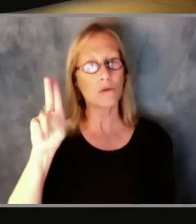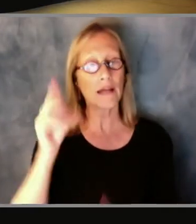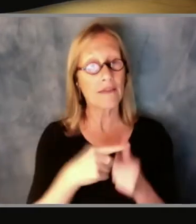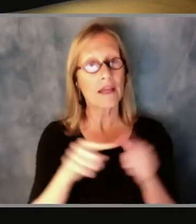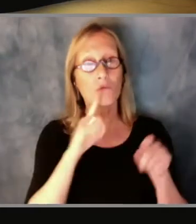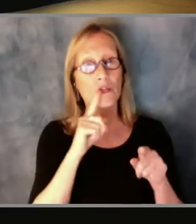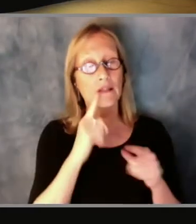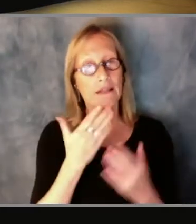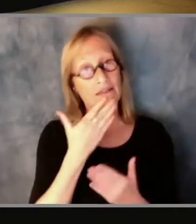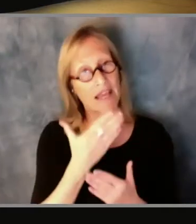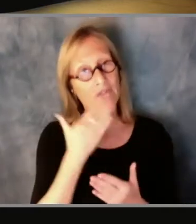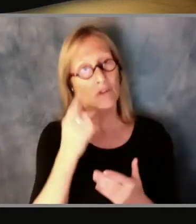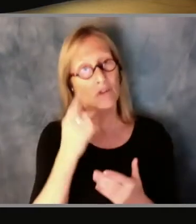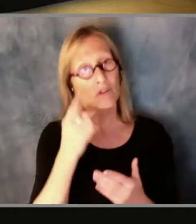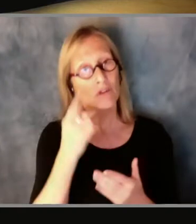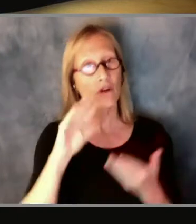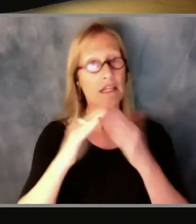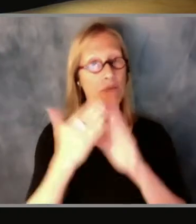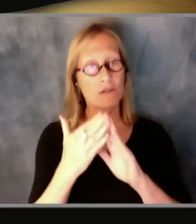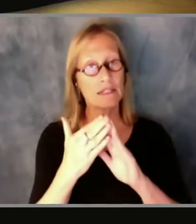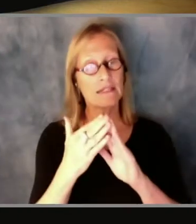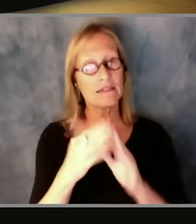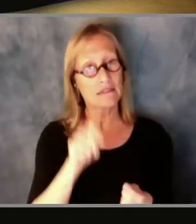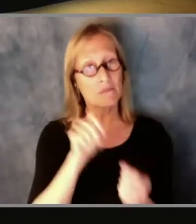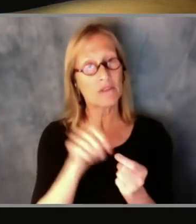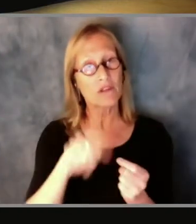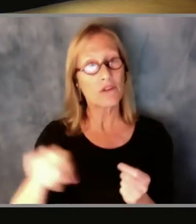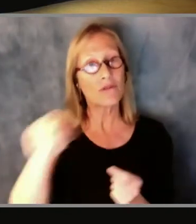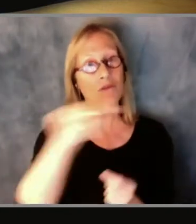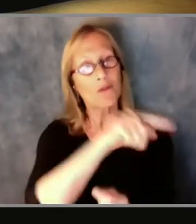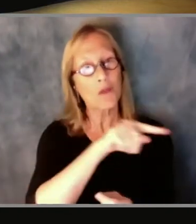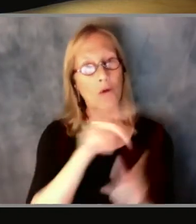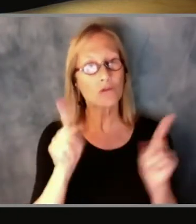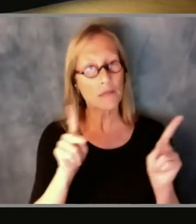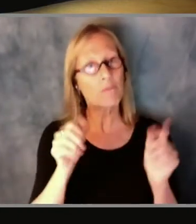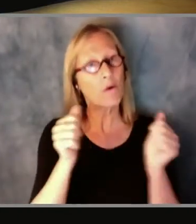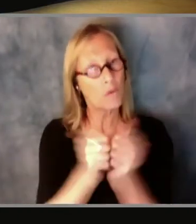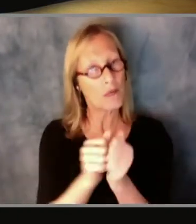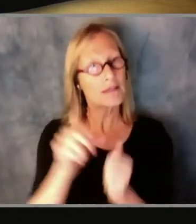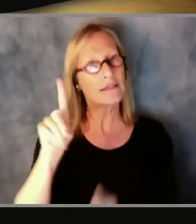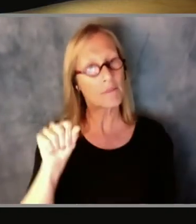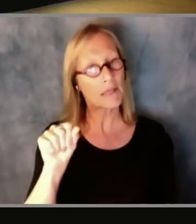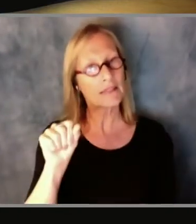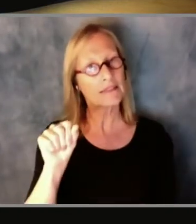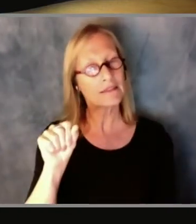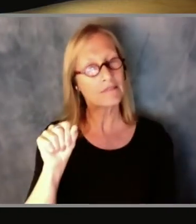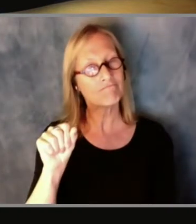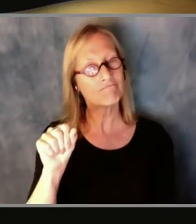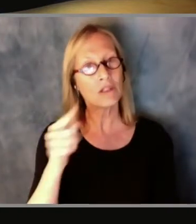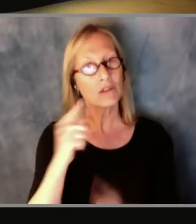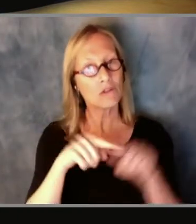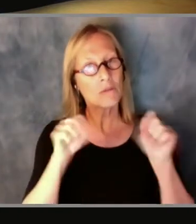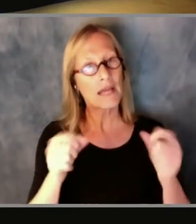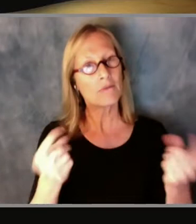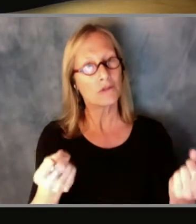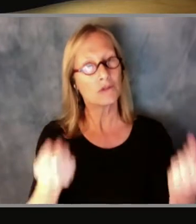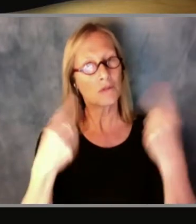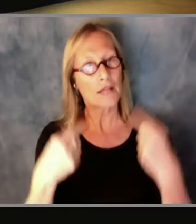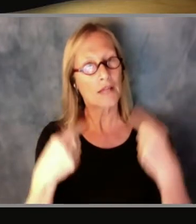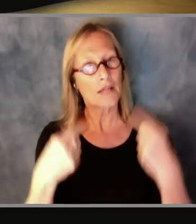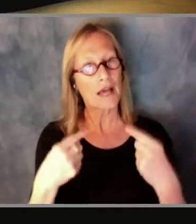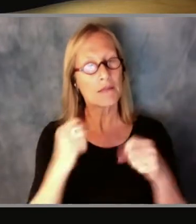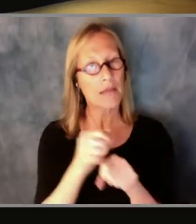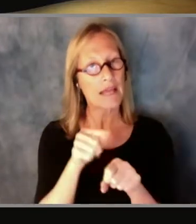for those that are people with disabilities, to be able to make this forum